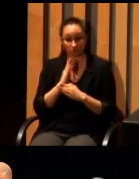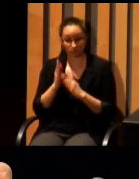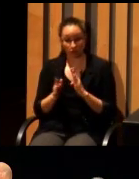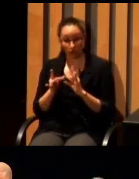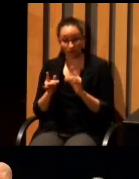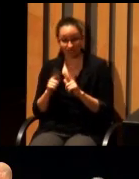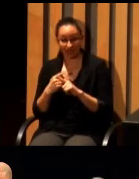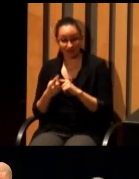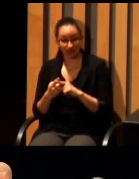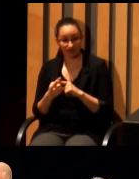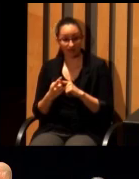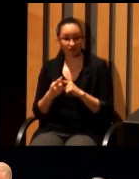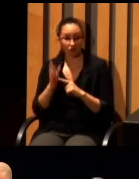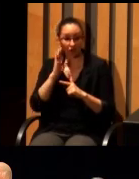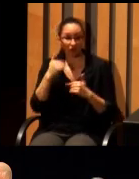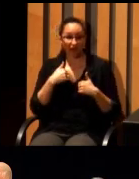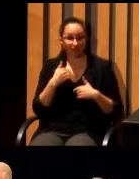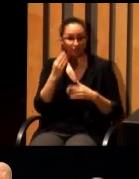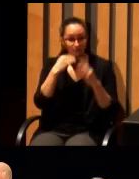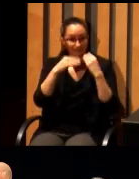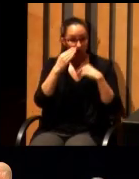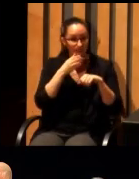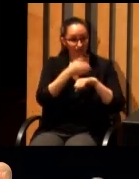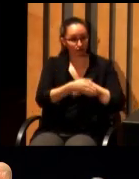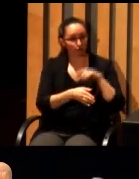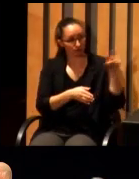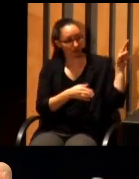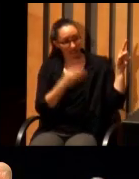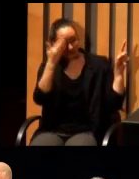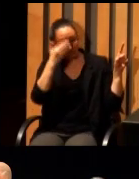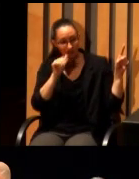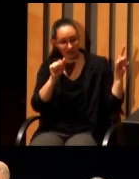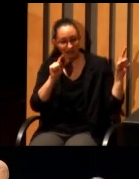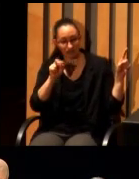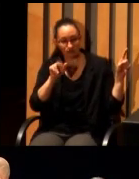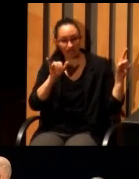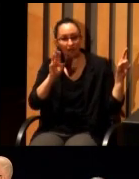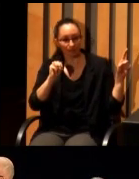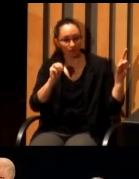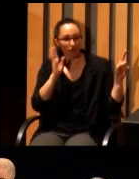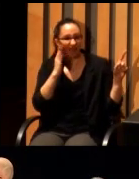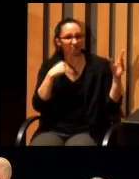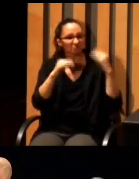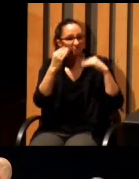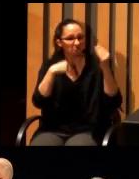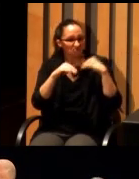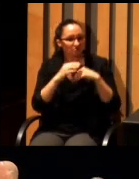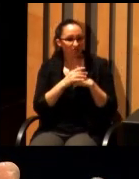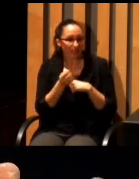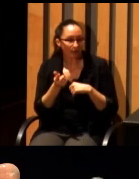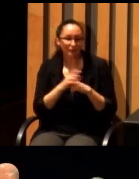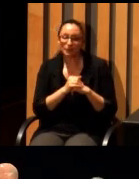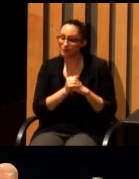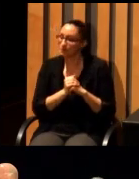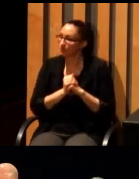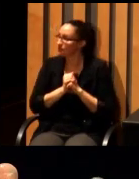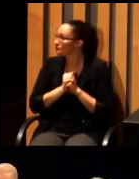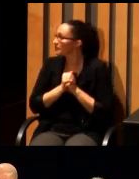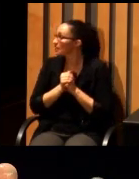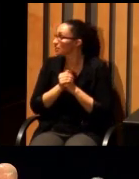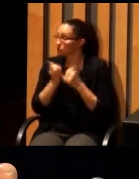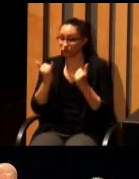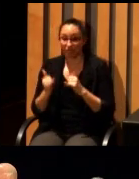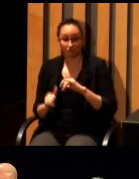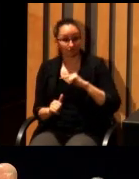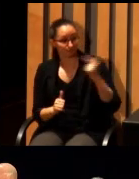delightful reception, I believe, out in the front. The atrium part of the museum. So with that, I will turn